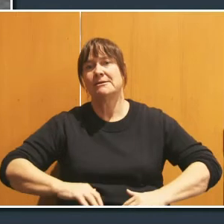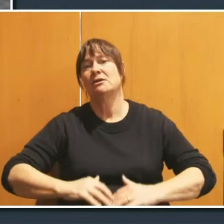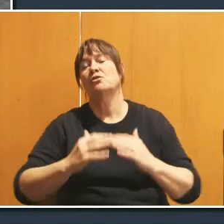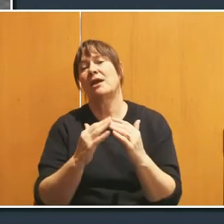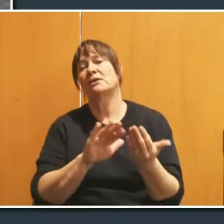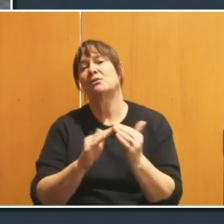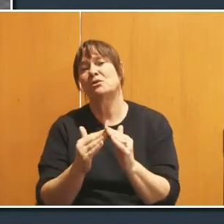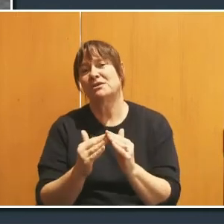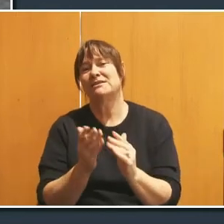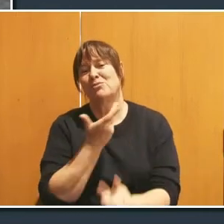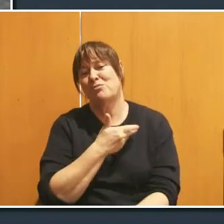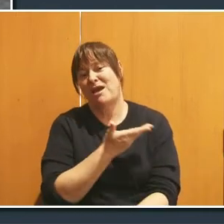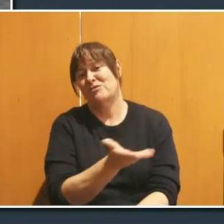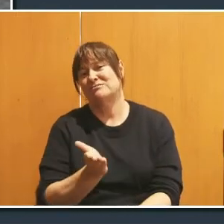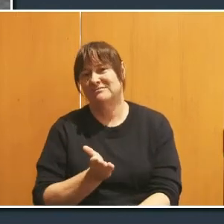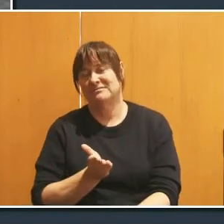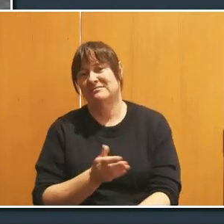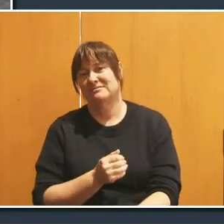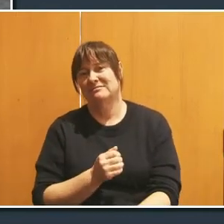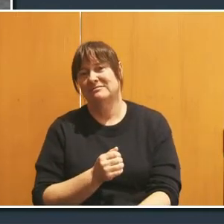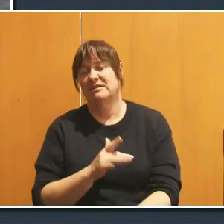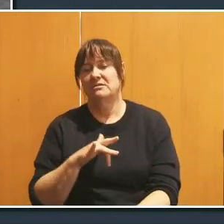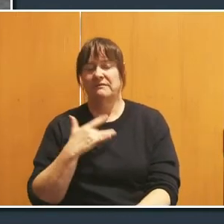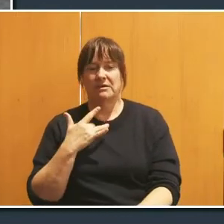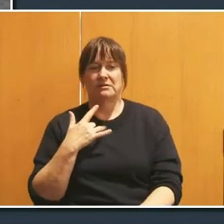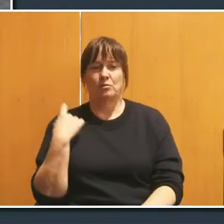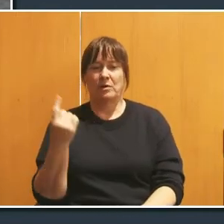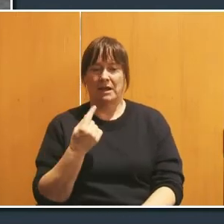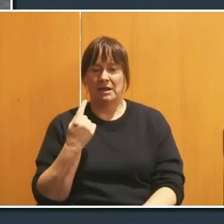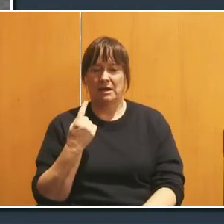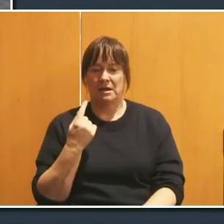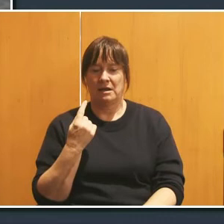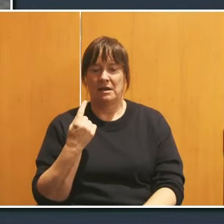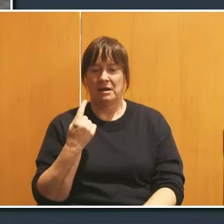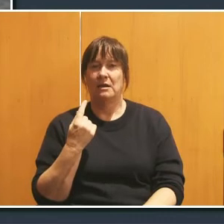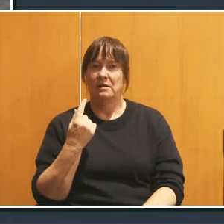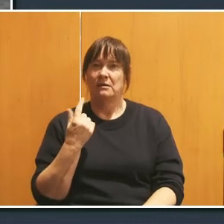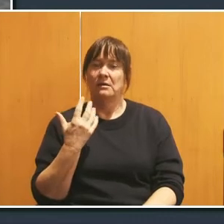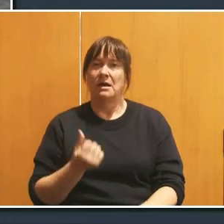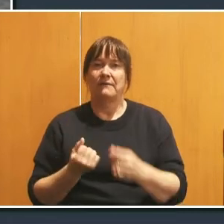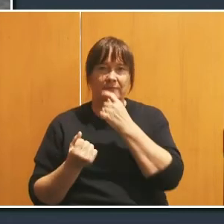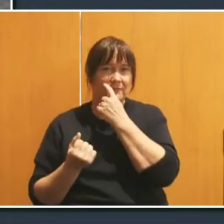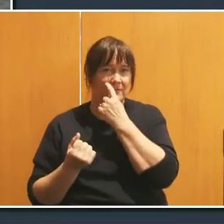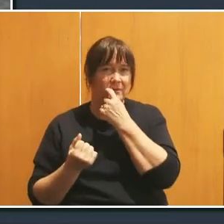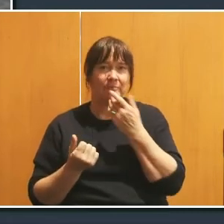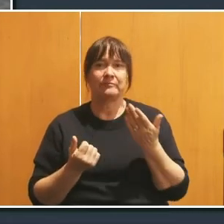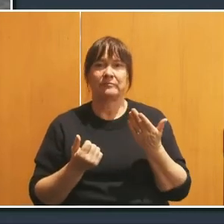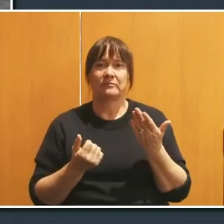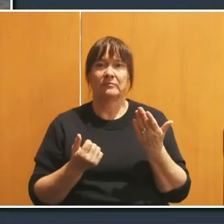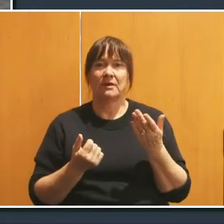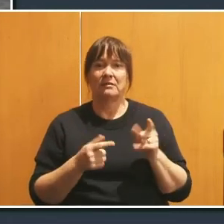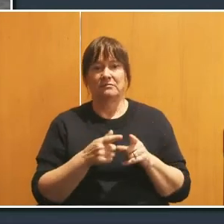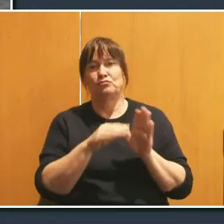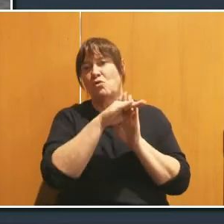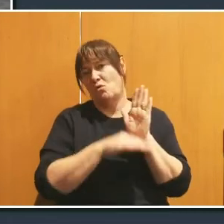of. So that I think we do have covenants in areas for reasons sometimes, and it